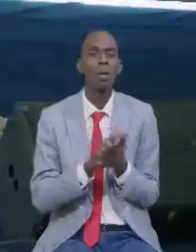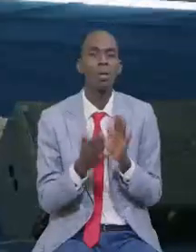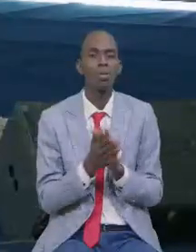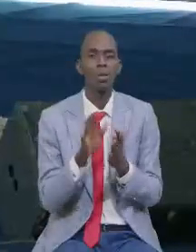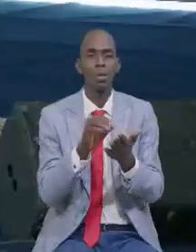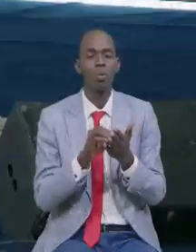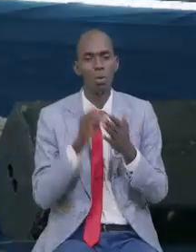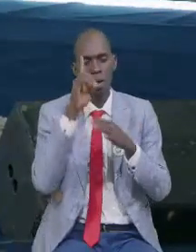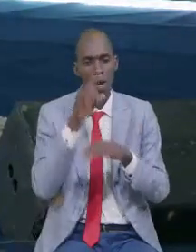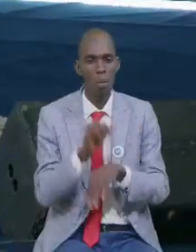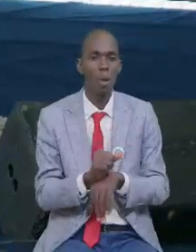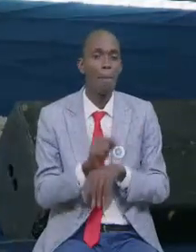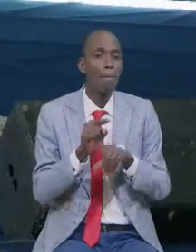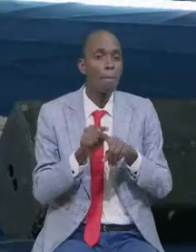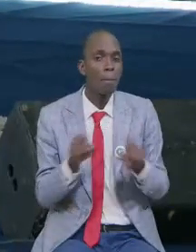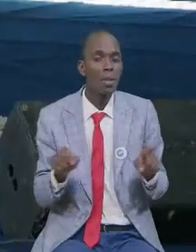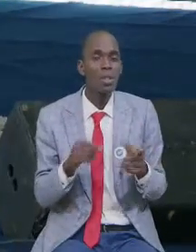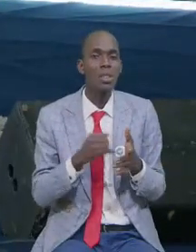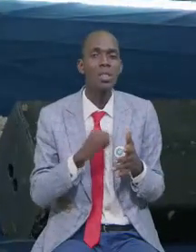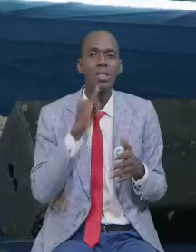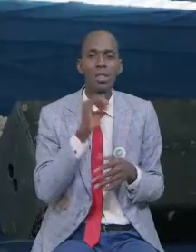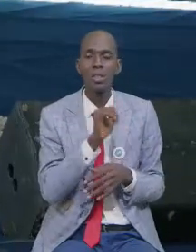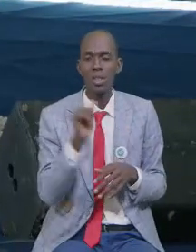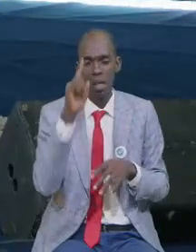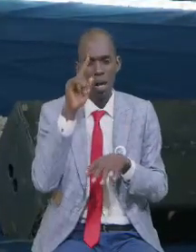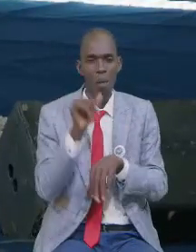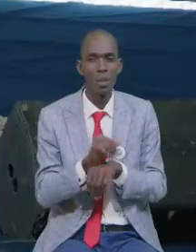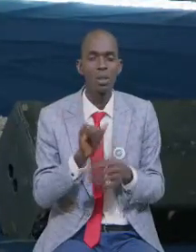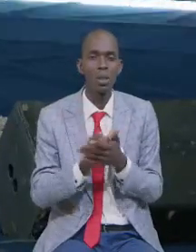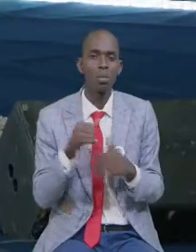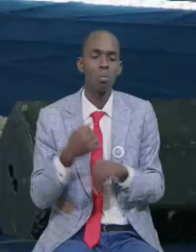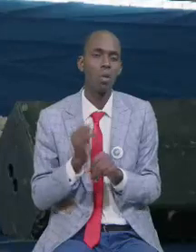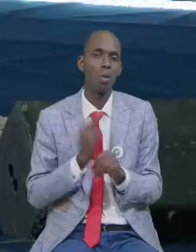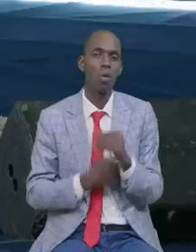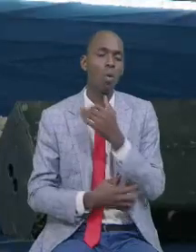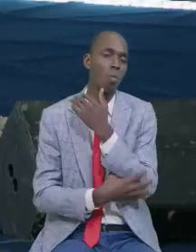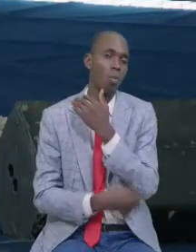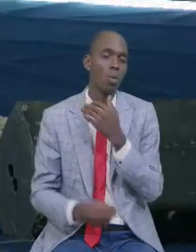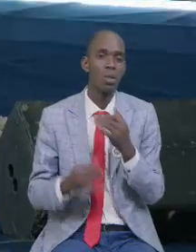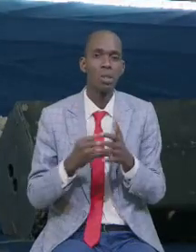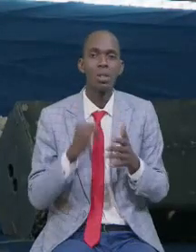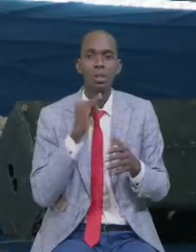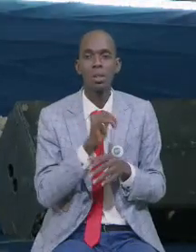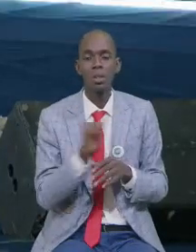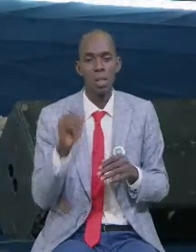know, it's a habit that impoverishes us. It's a habit that